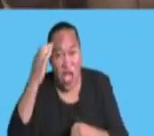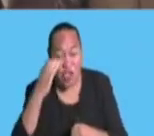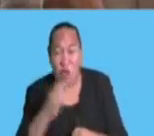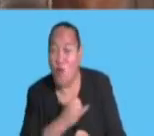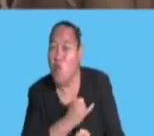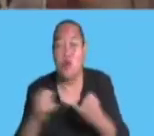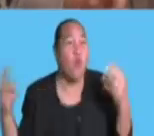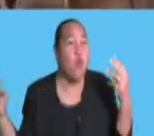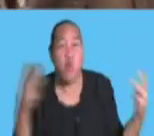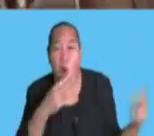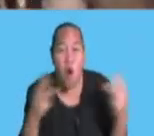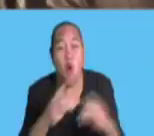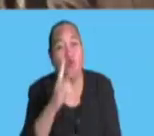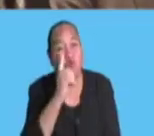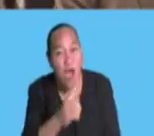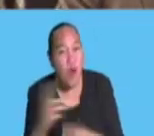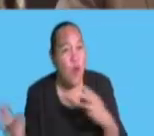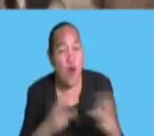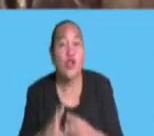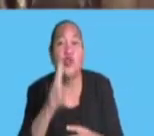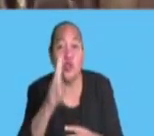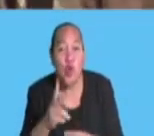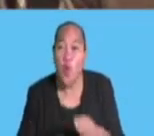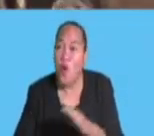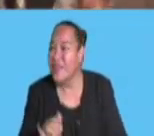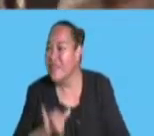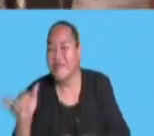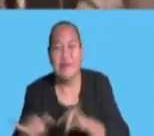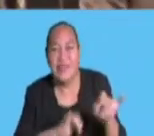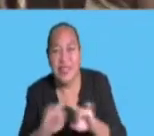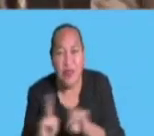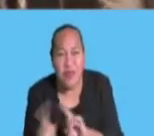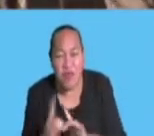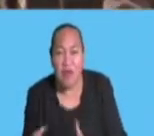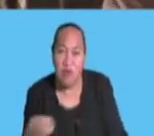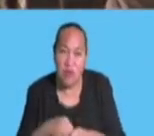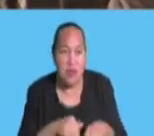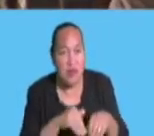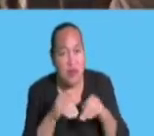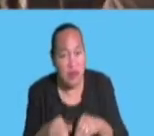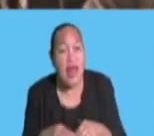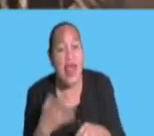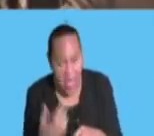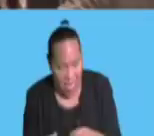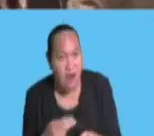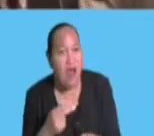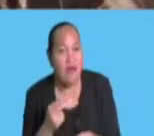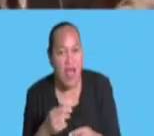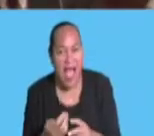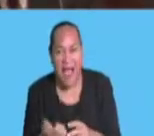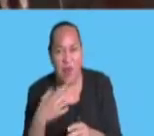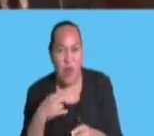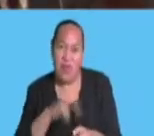wars, World War I, World War II, they went to Malaya, they went to Christmas Island, they got involved in the aftercare fund. All